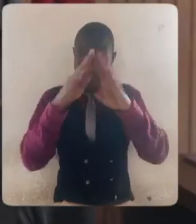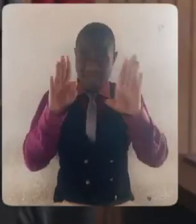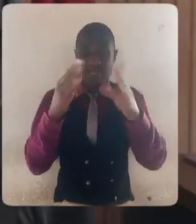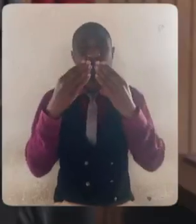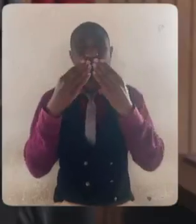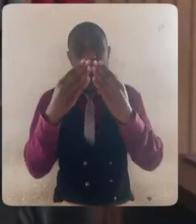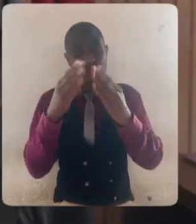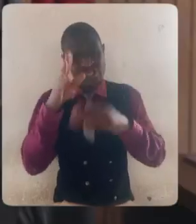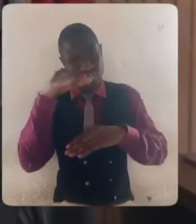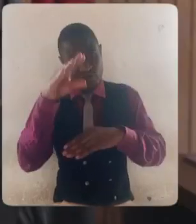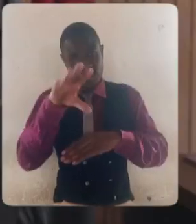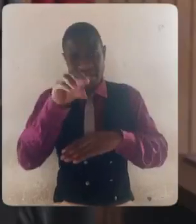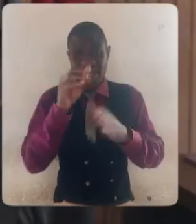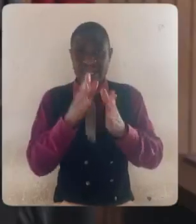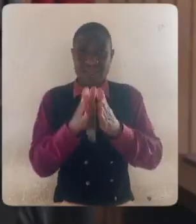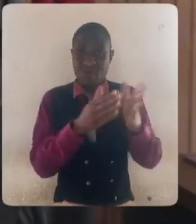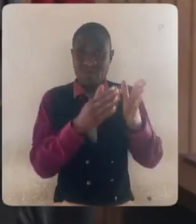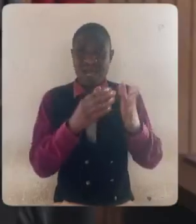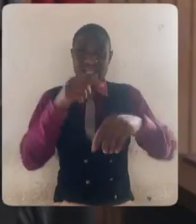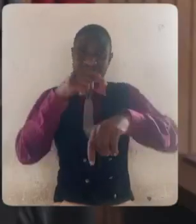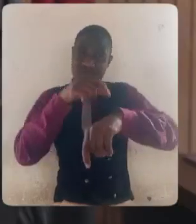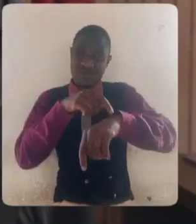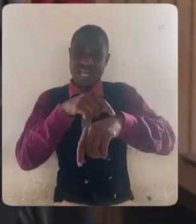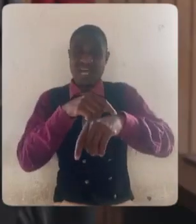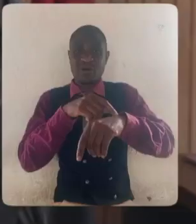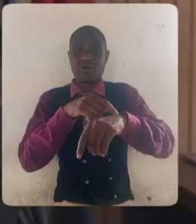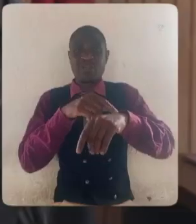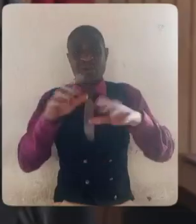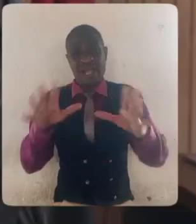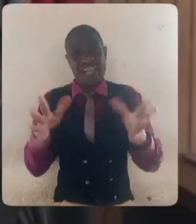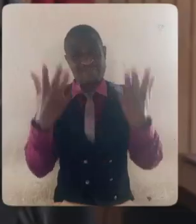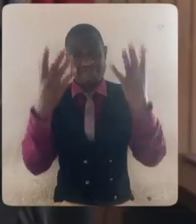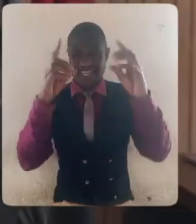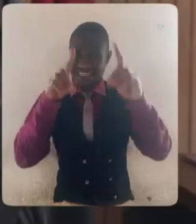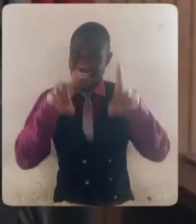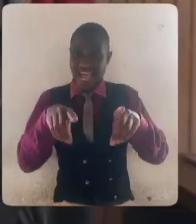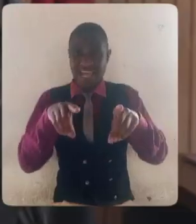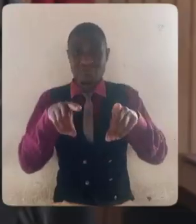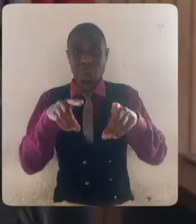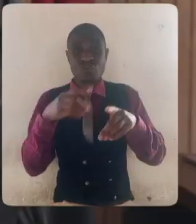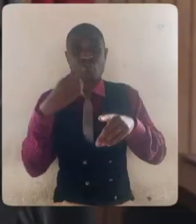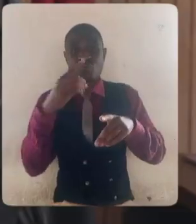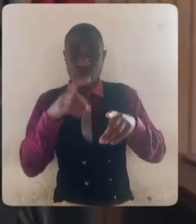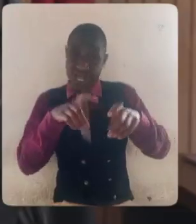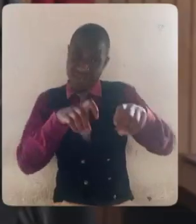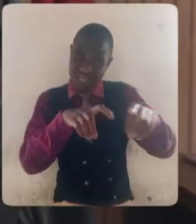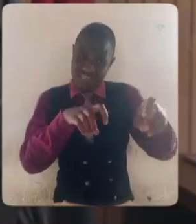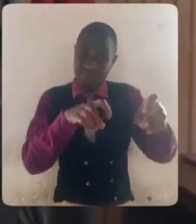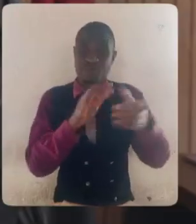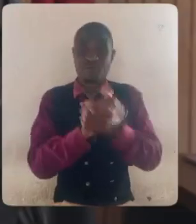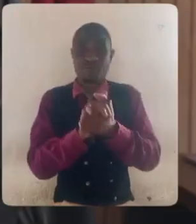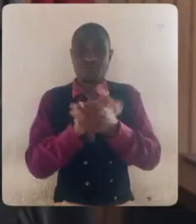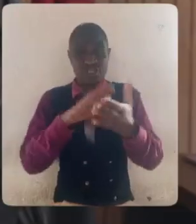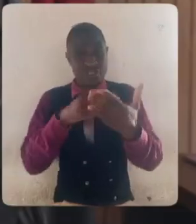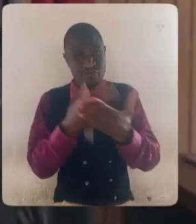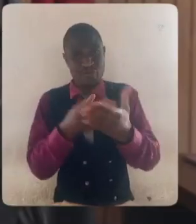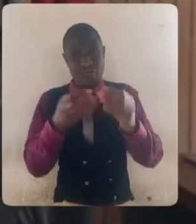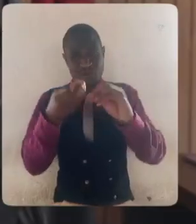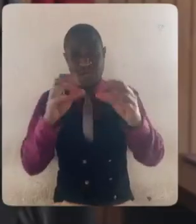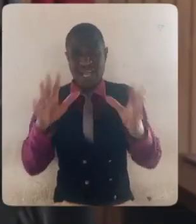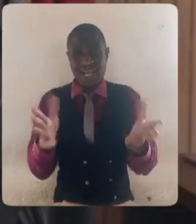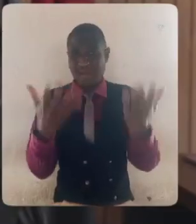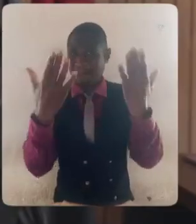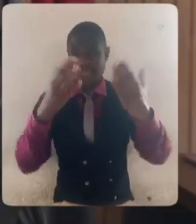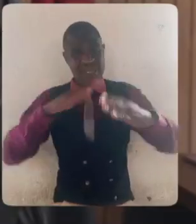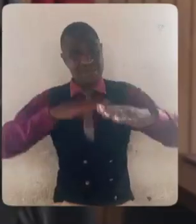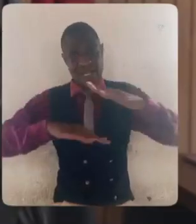with confidence, and do so peacefully. Remember, your vote is your voice. Let it be heard,